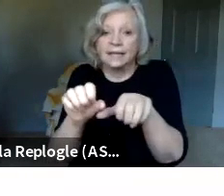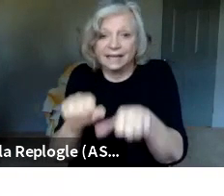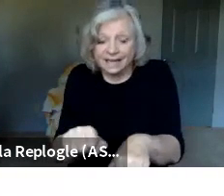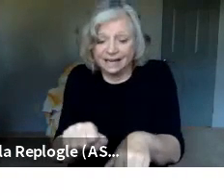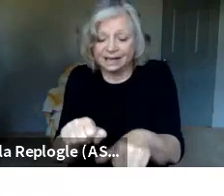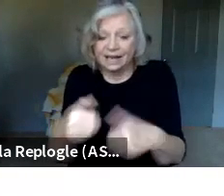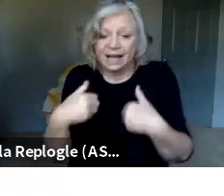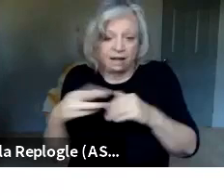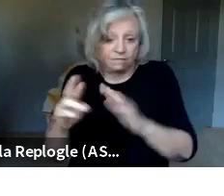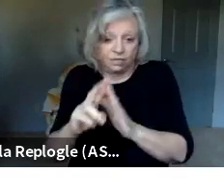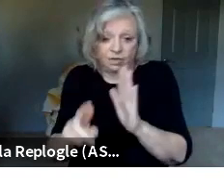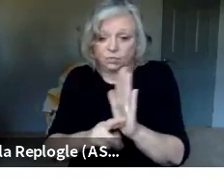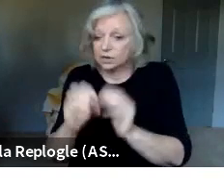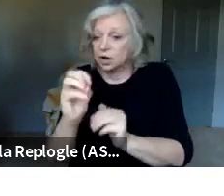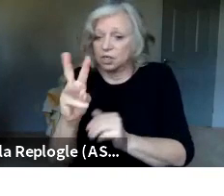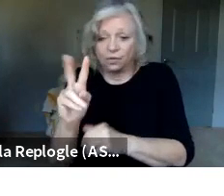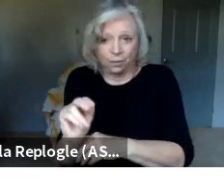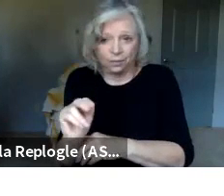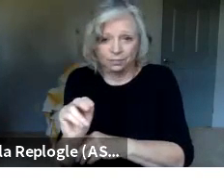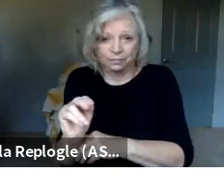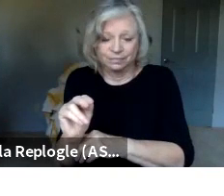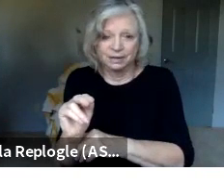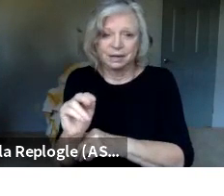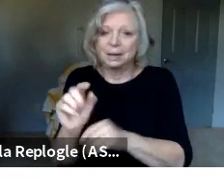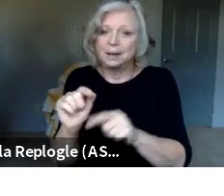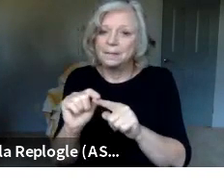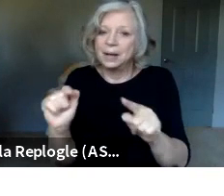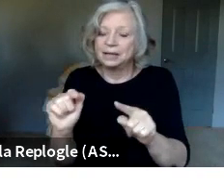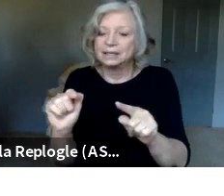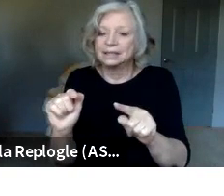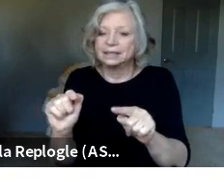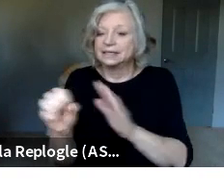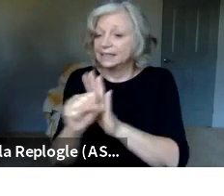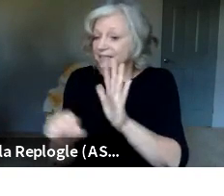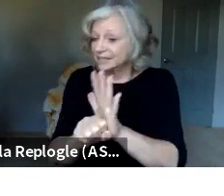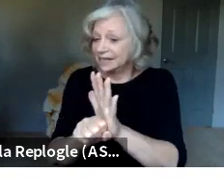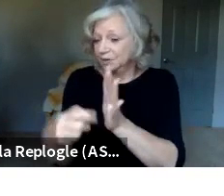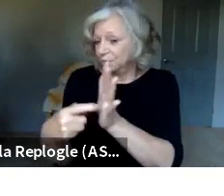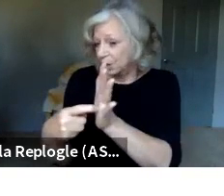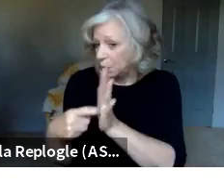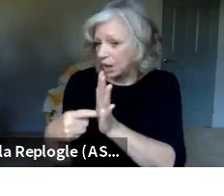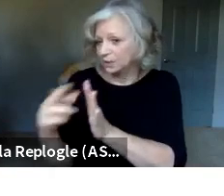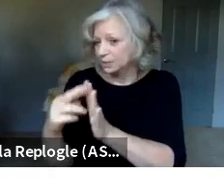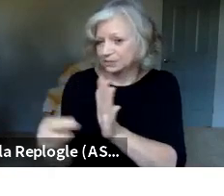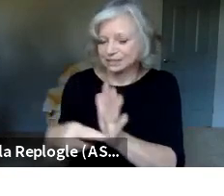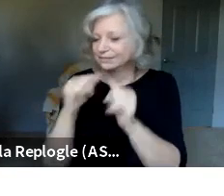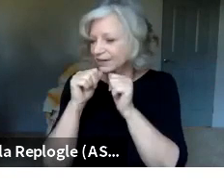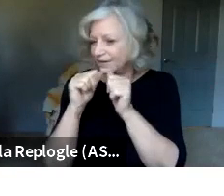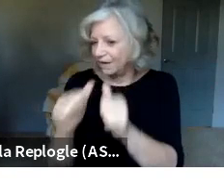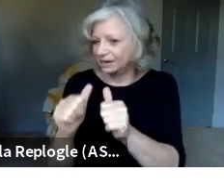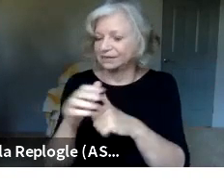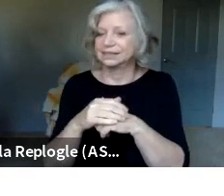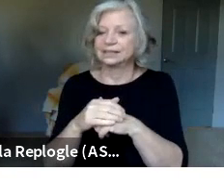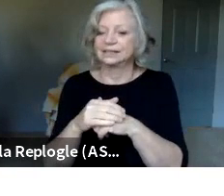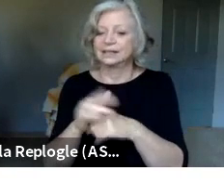certain restrictions in those settings, but there are no restrictions that the state public